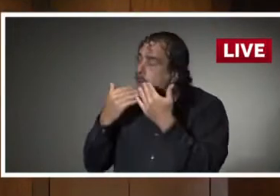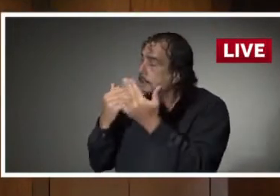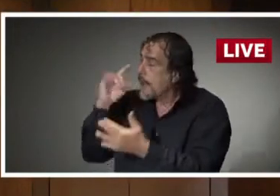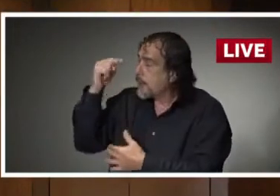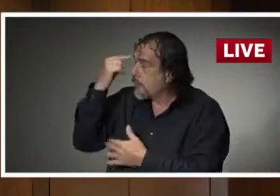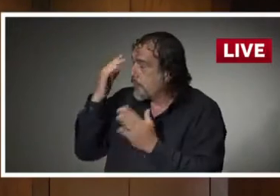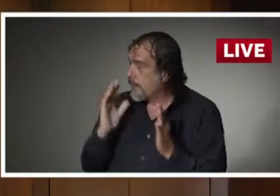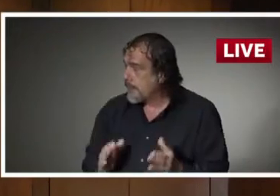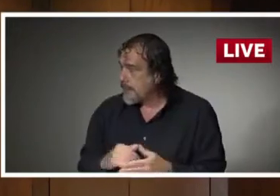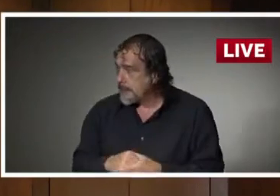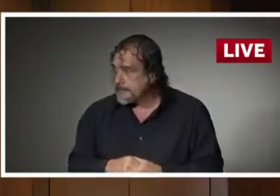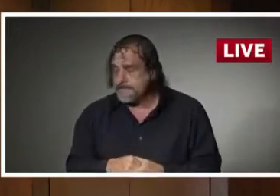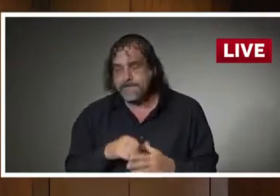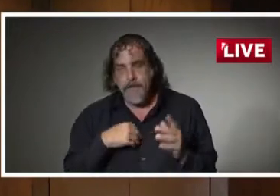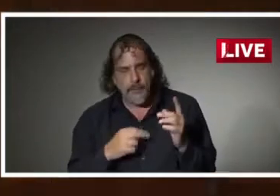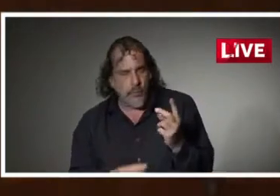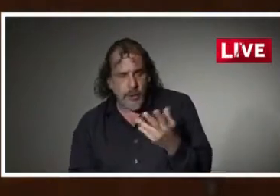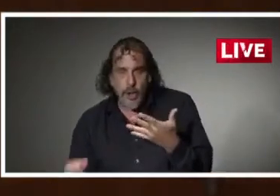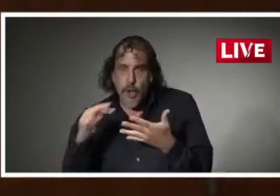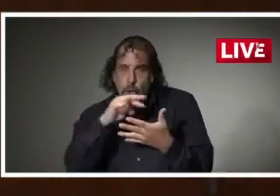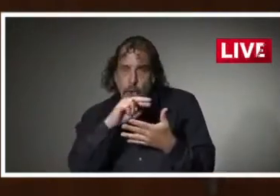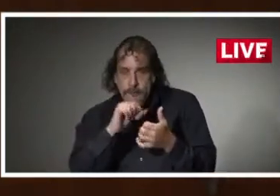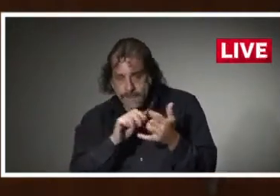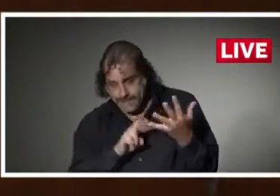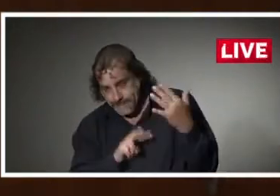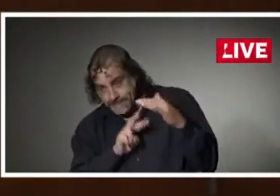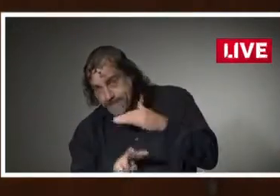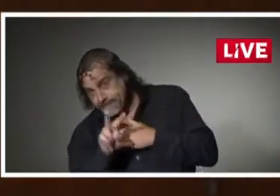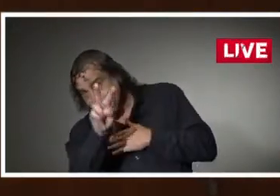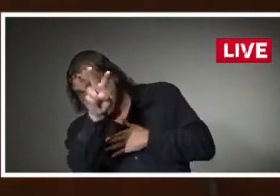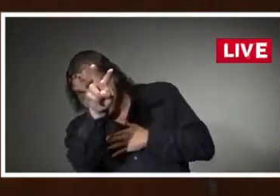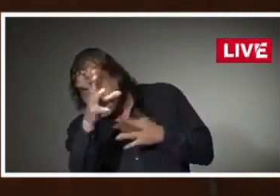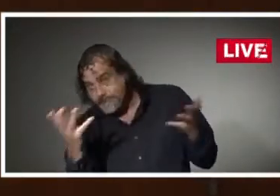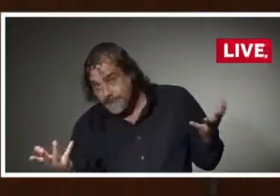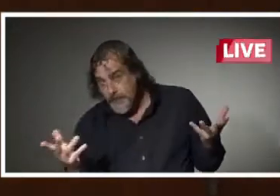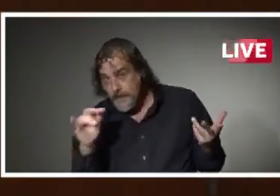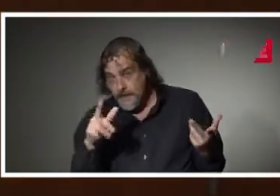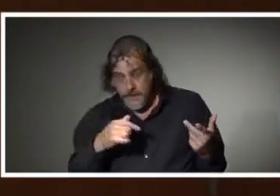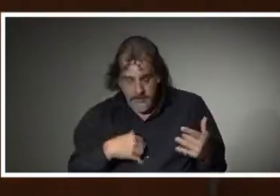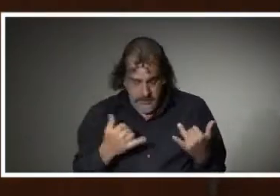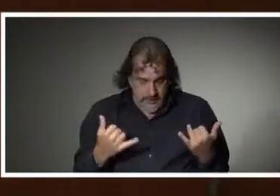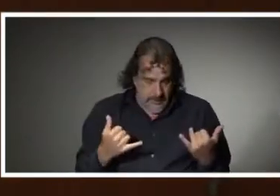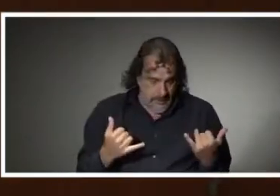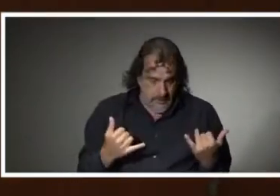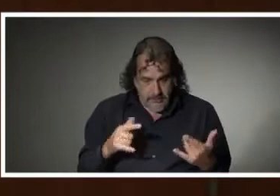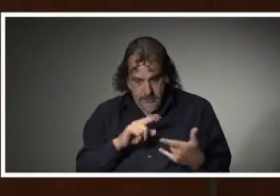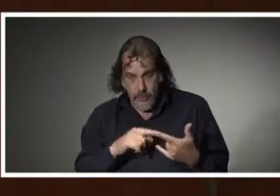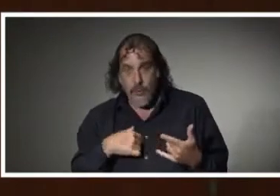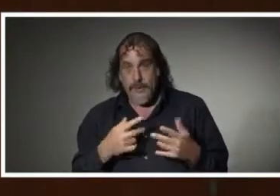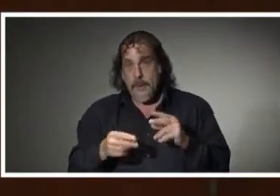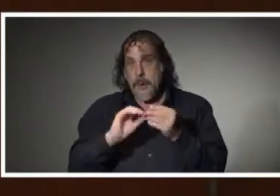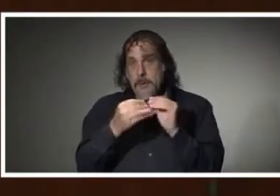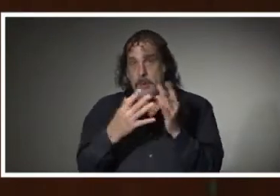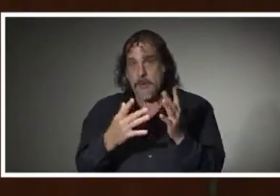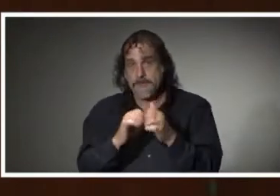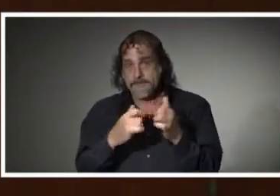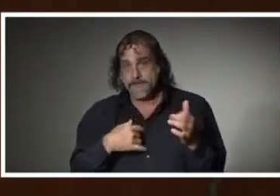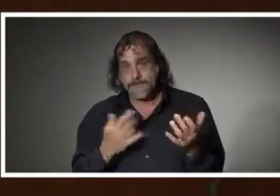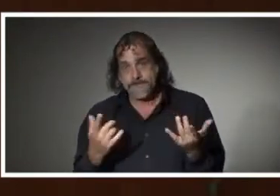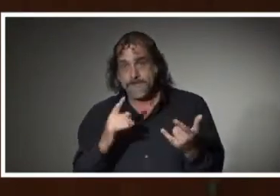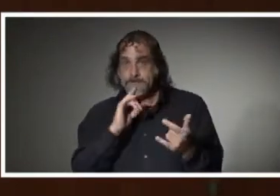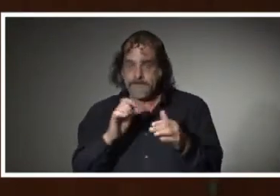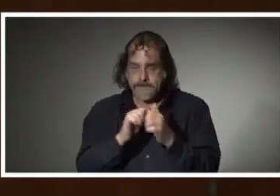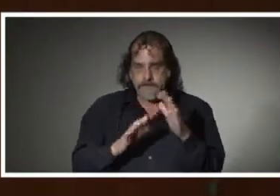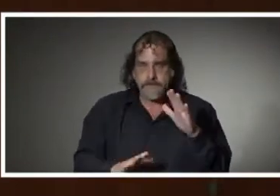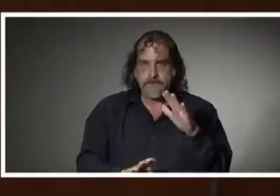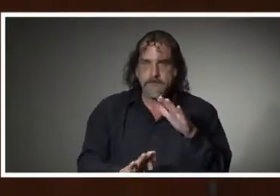Governor. As we look to the future, understanding where we are and understanding where we're going will be very important. We've been on a pretty remarkable